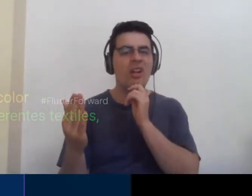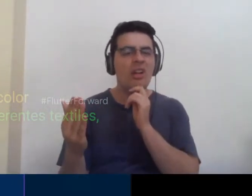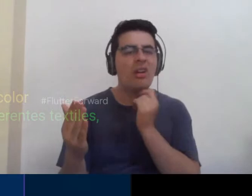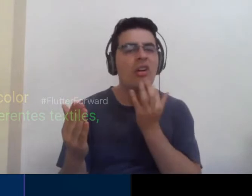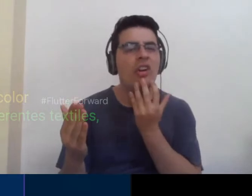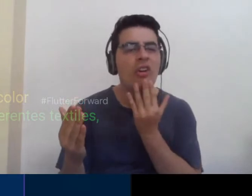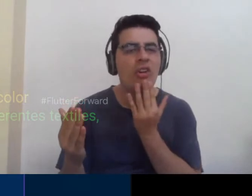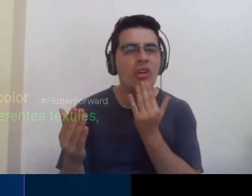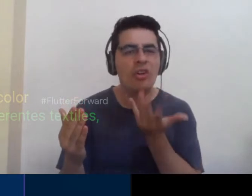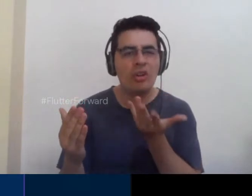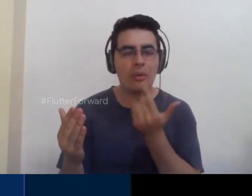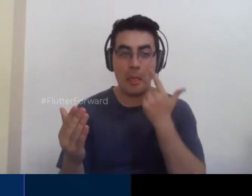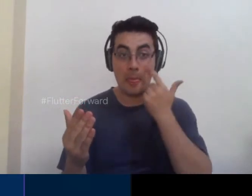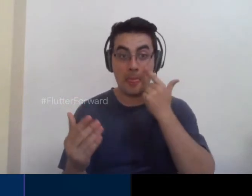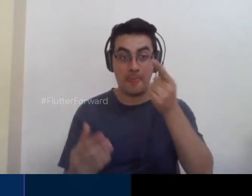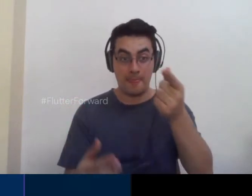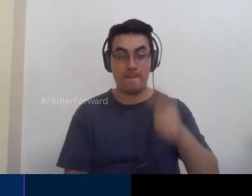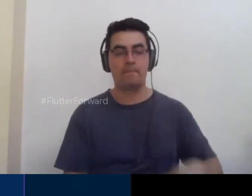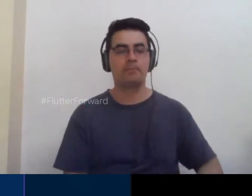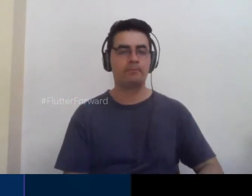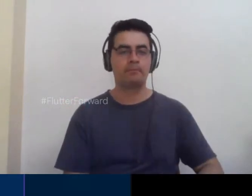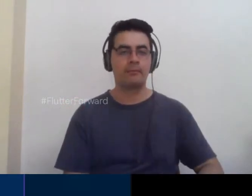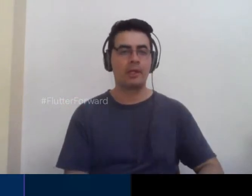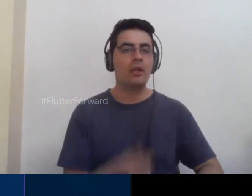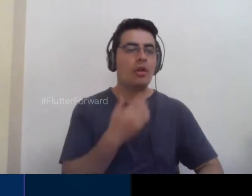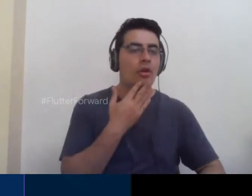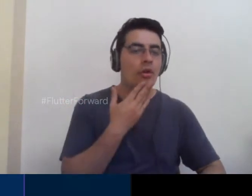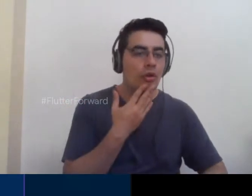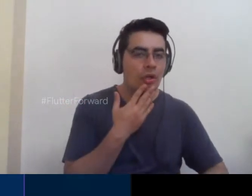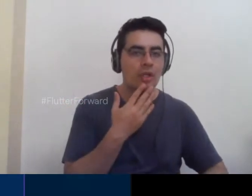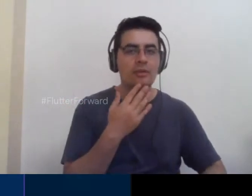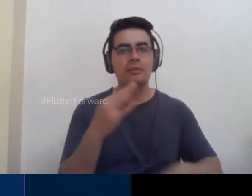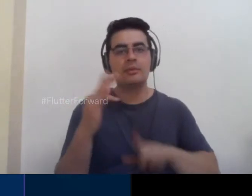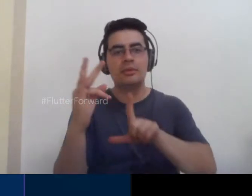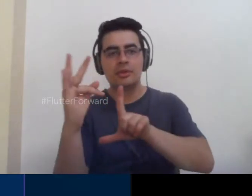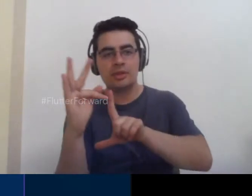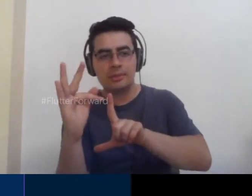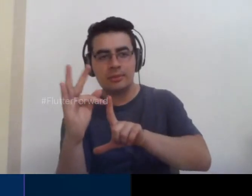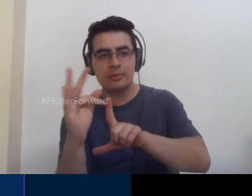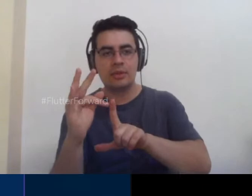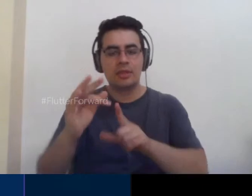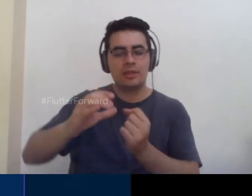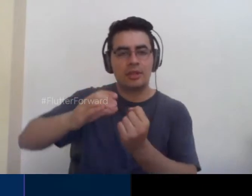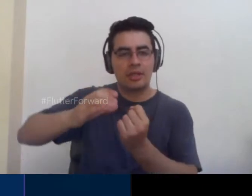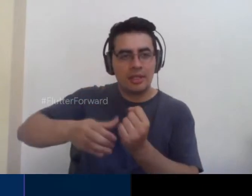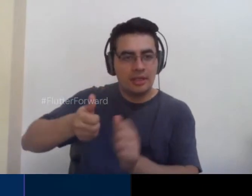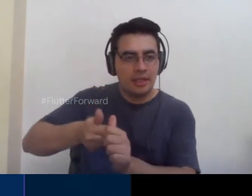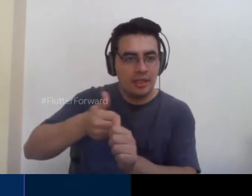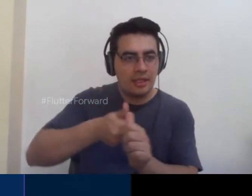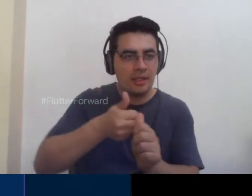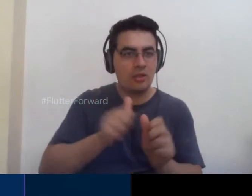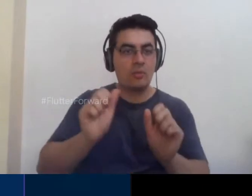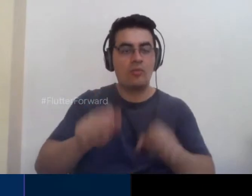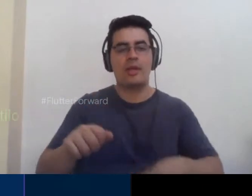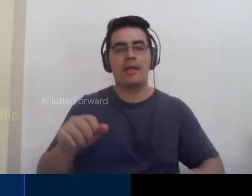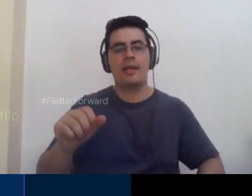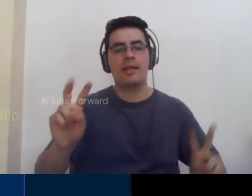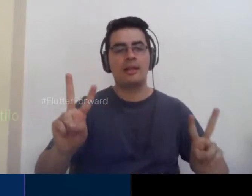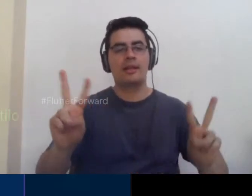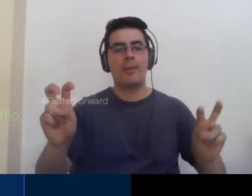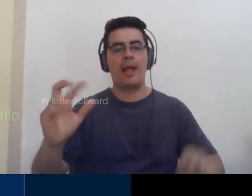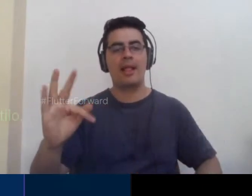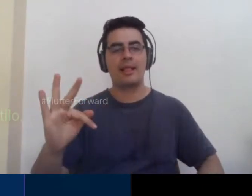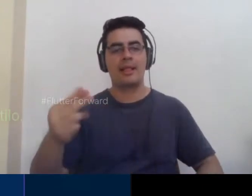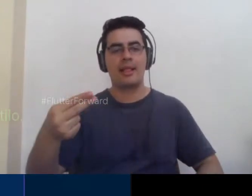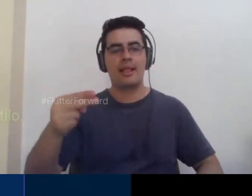text styles, color schemes, or styles for individual classes, we can create a theme. An app